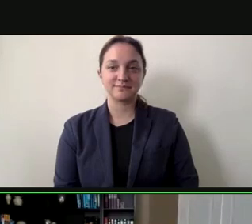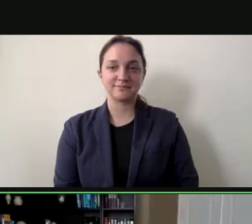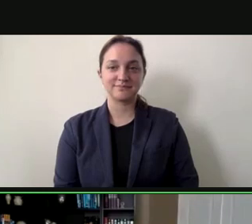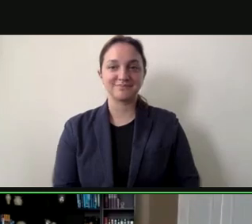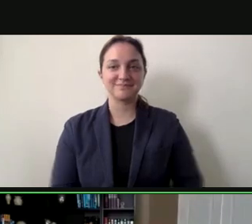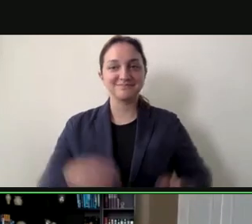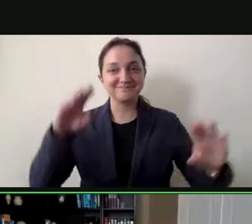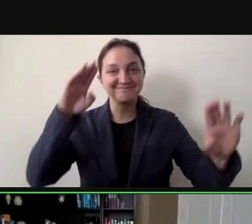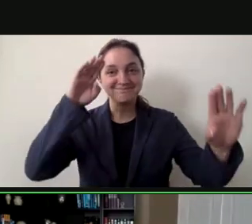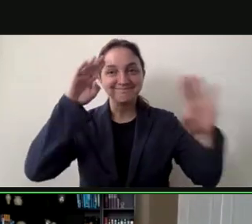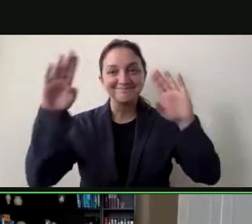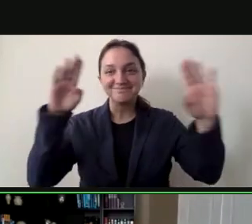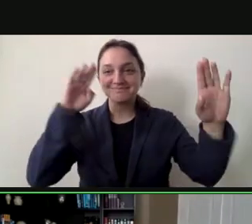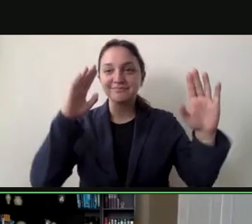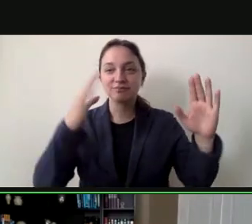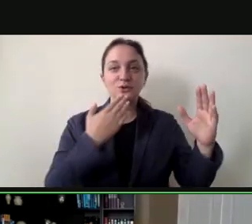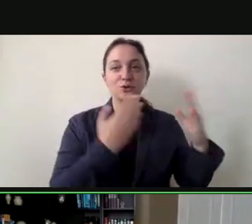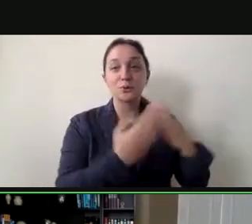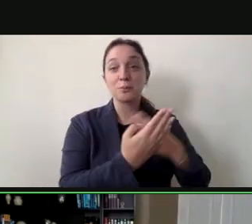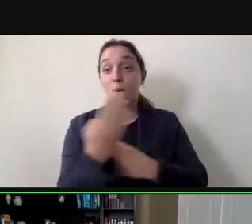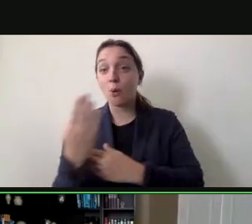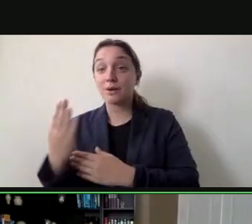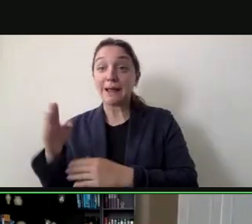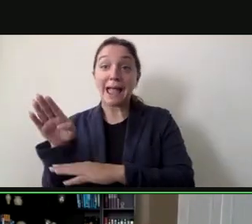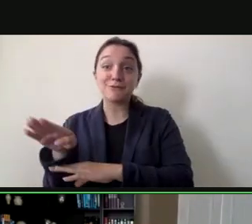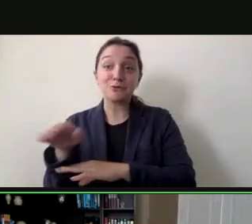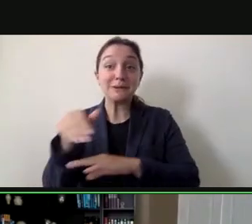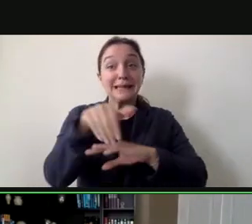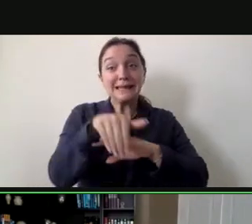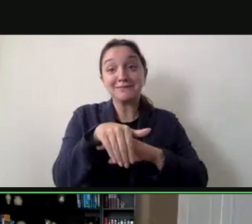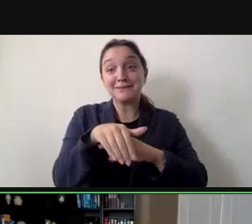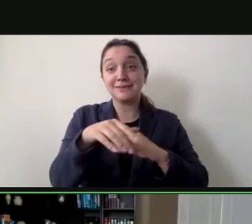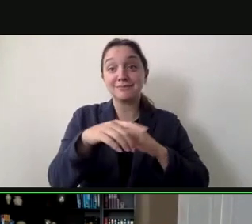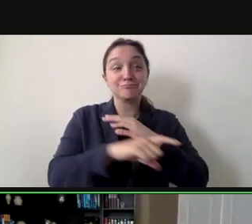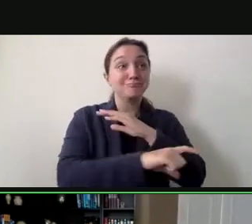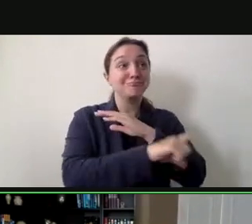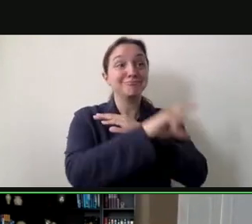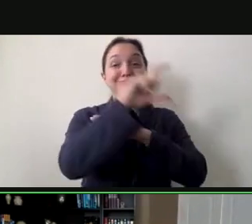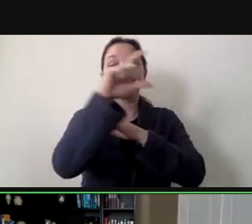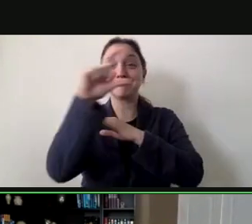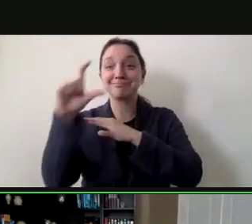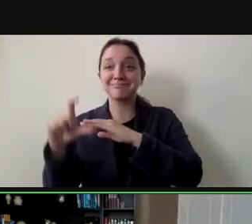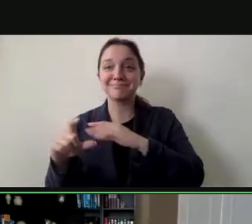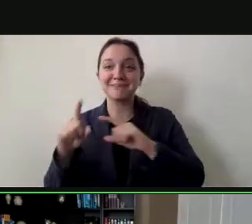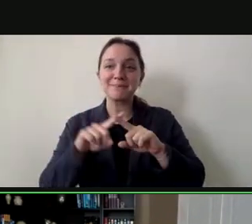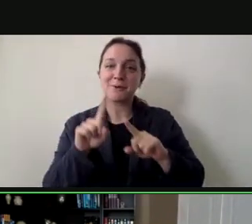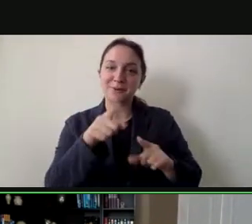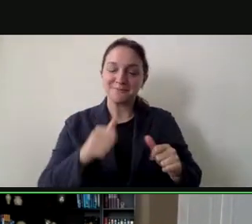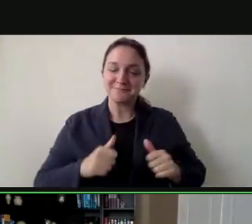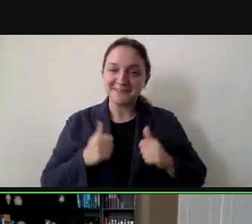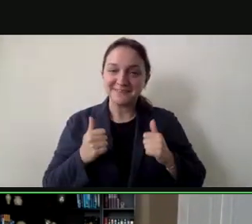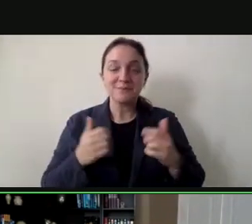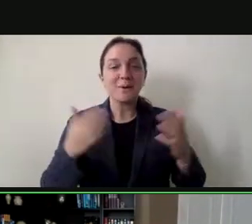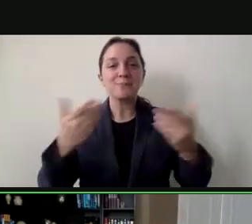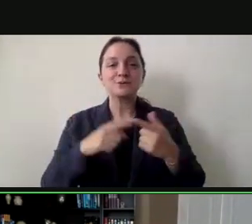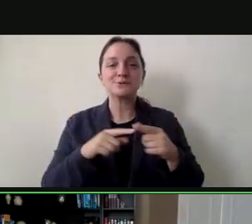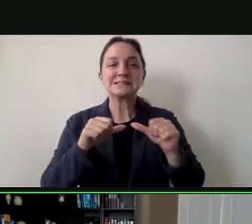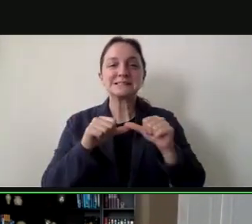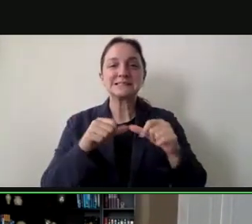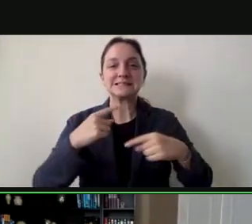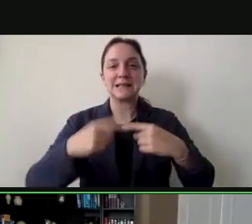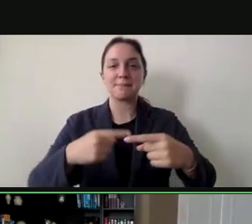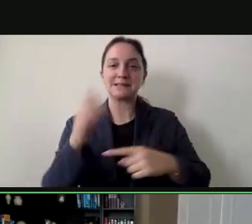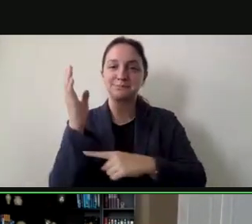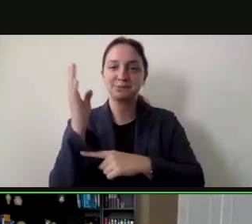All right, hello. Good morning, afternoon, or evening, depending on where you're joining us from. Welcome to the Sustainability Speaker Series